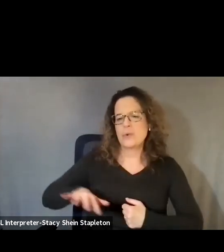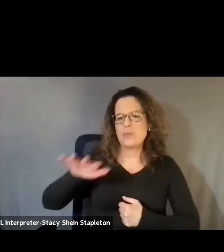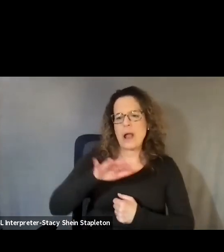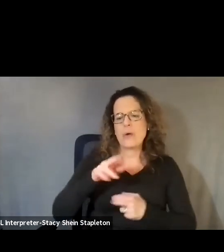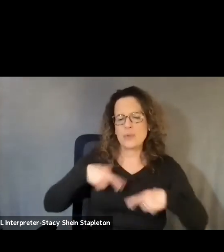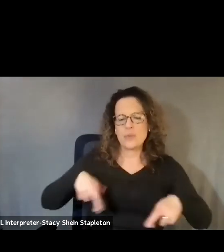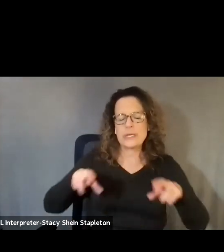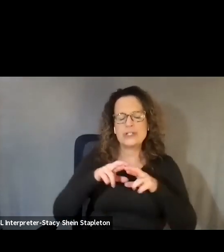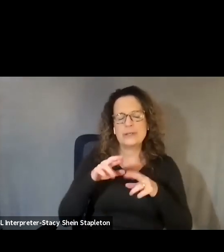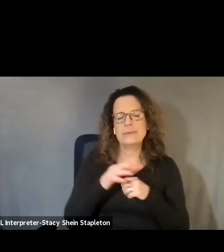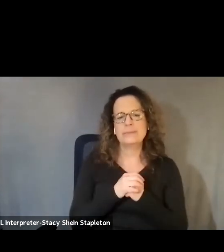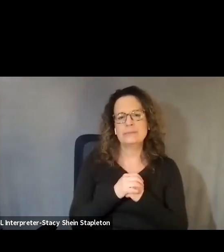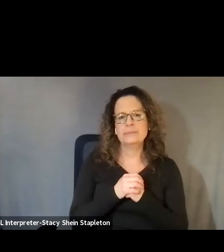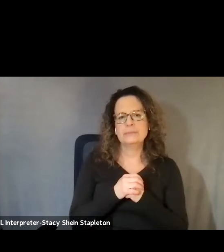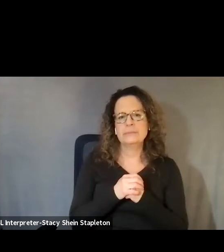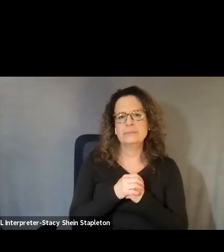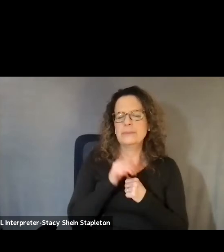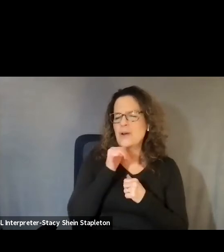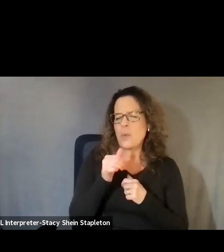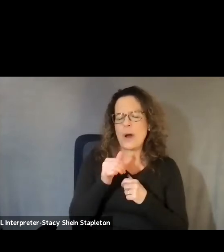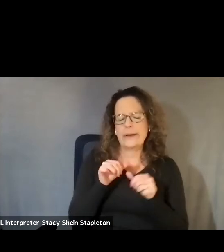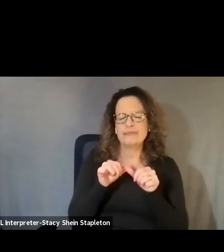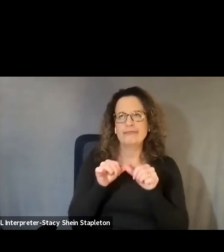region and to the Great Lakes, but I don't want to,